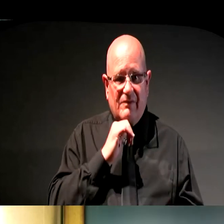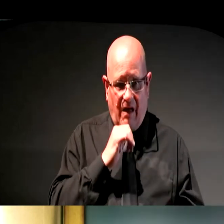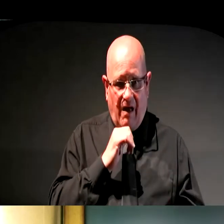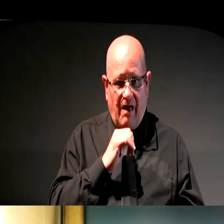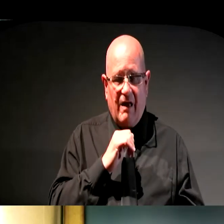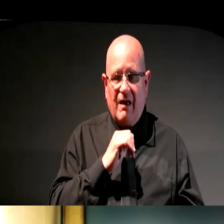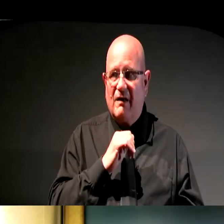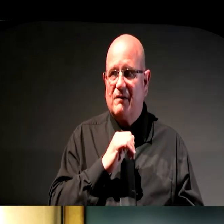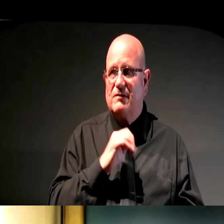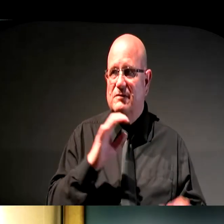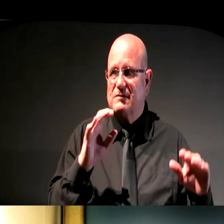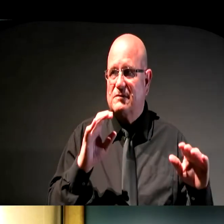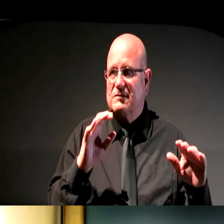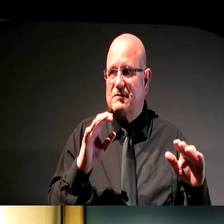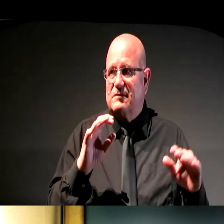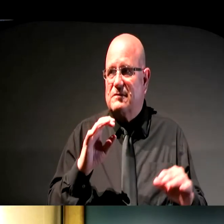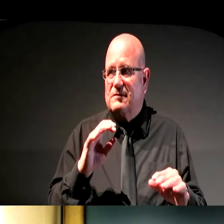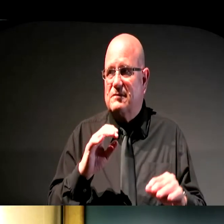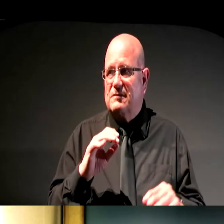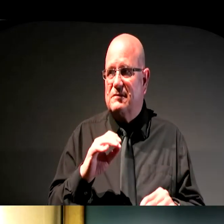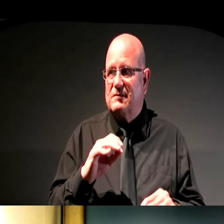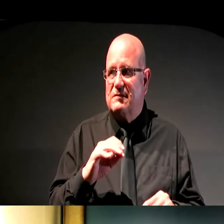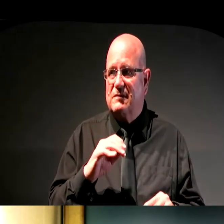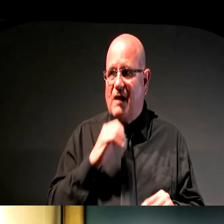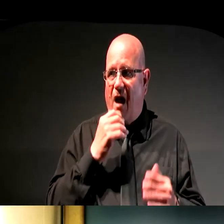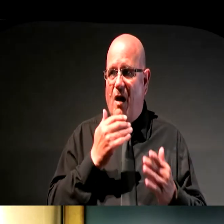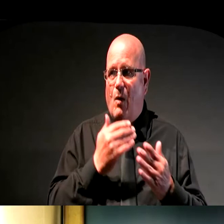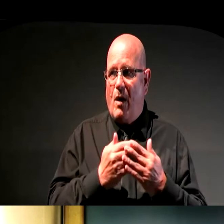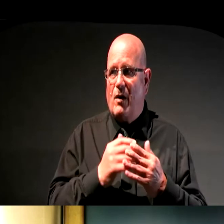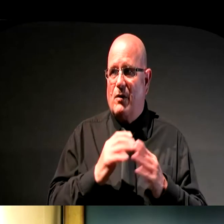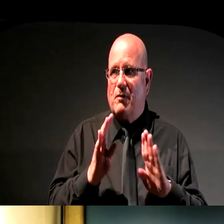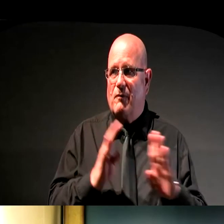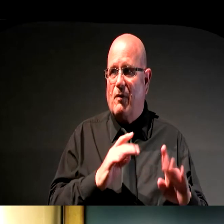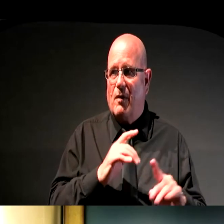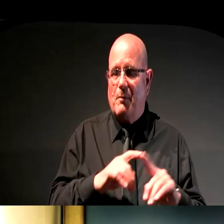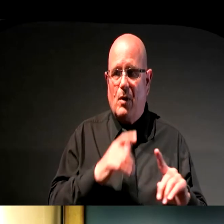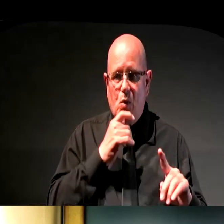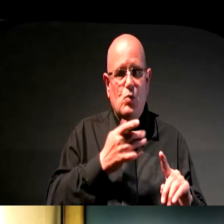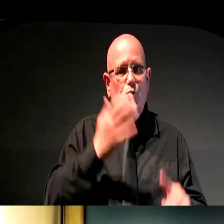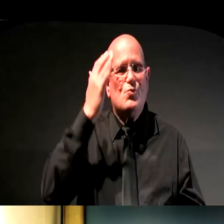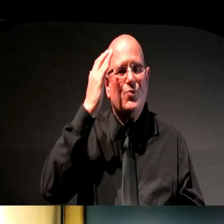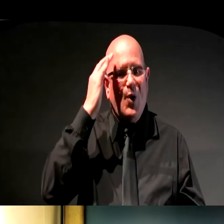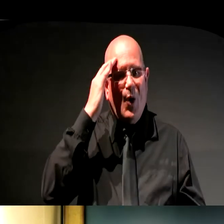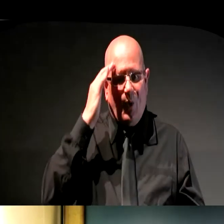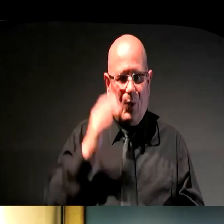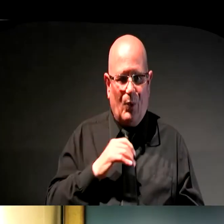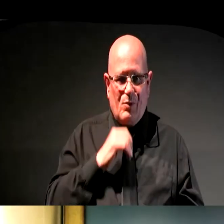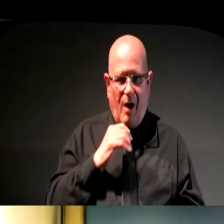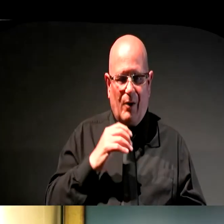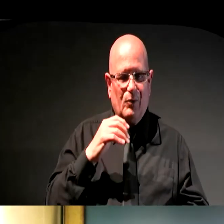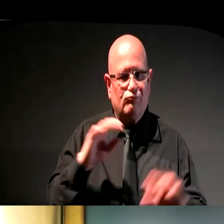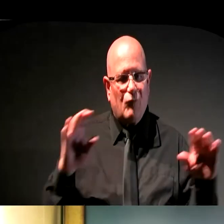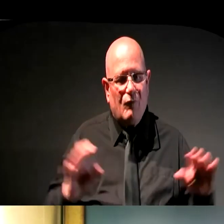know? And how well do they know you? And do they like you, type of thing. And it's reinforced by managers, it's reinforced by